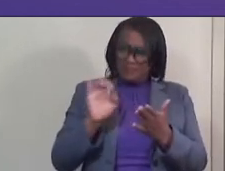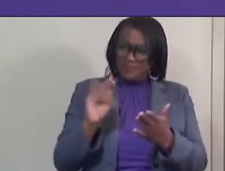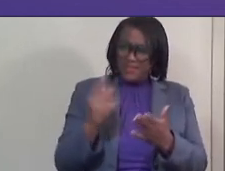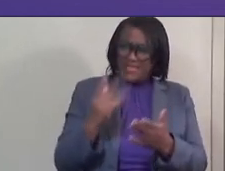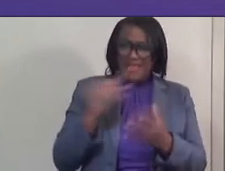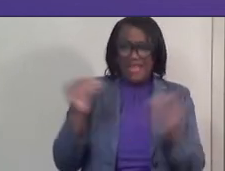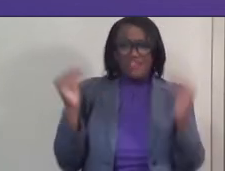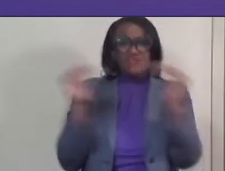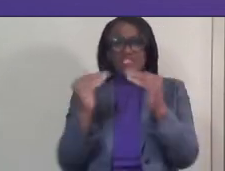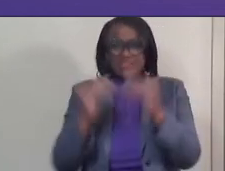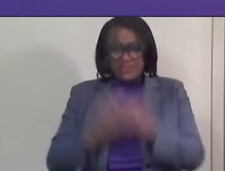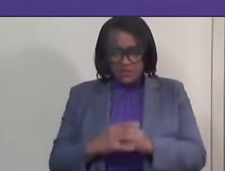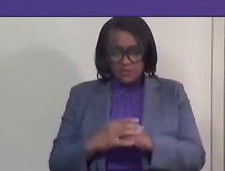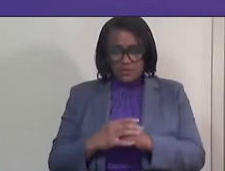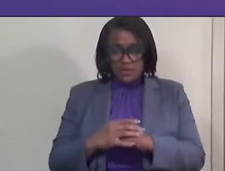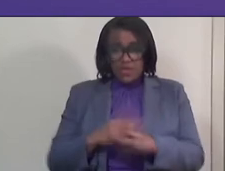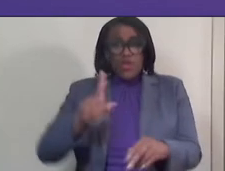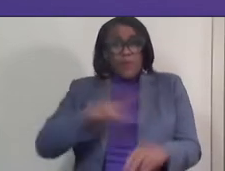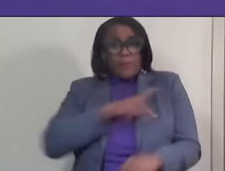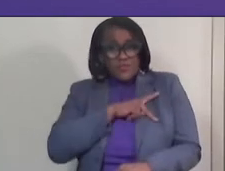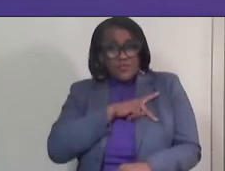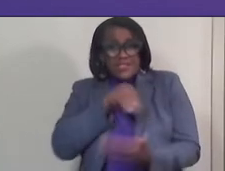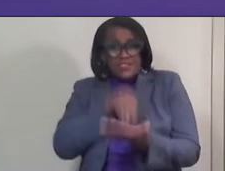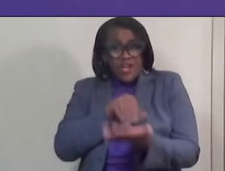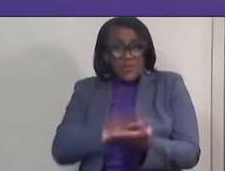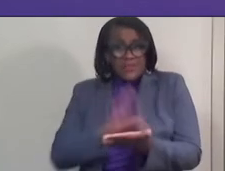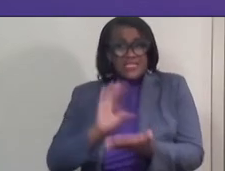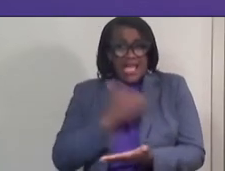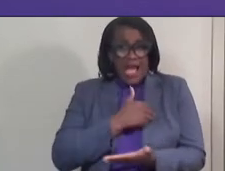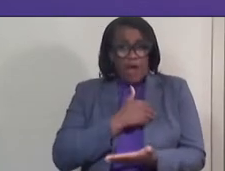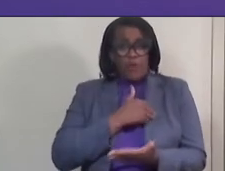Personally, documenting our Juneteenth